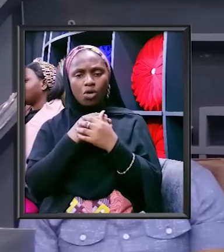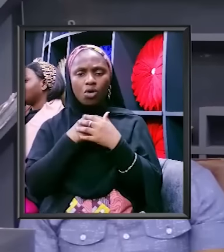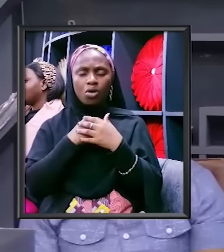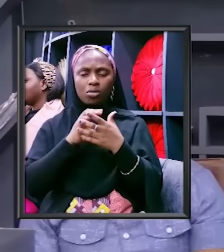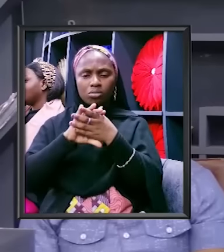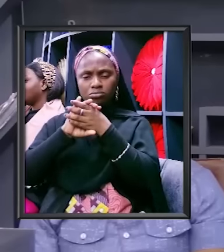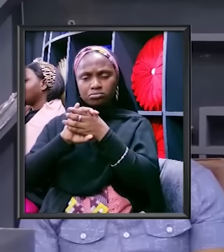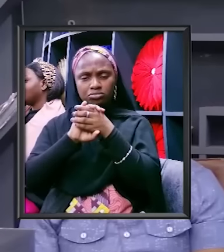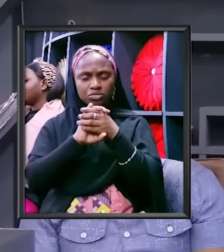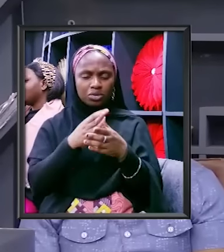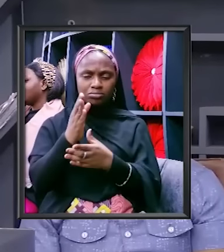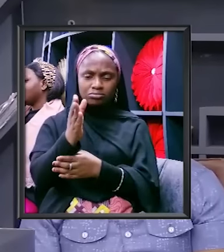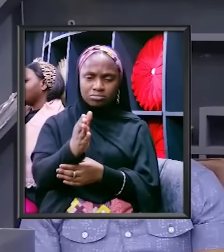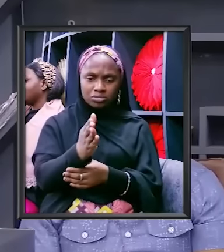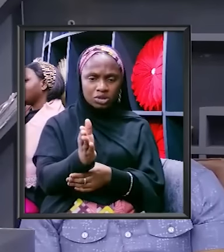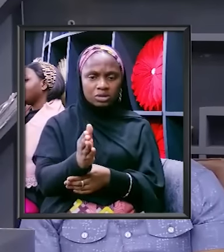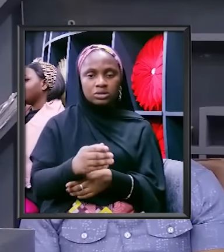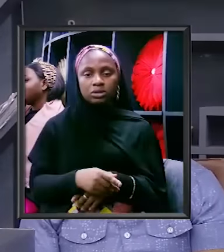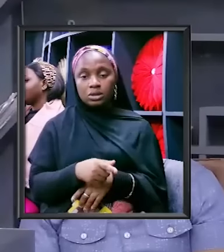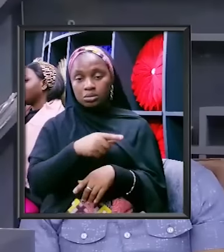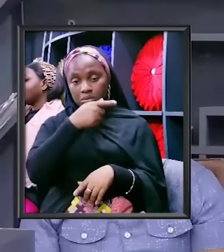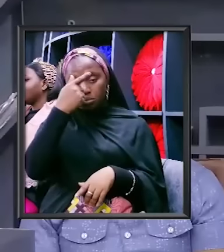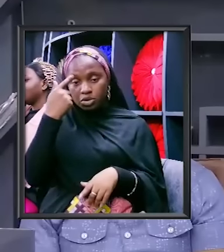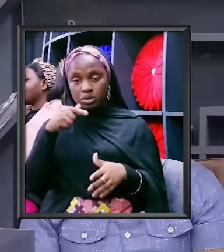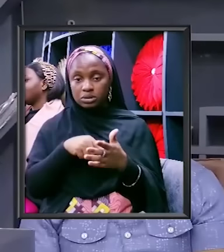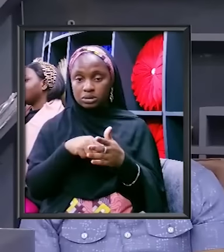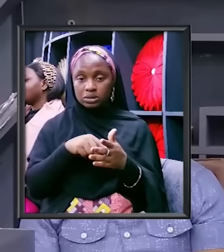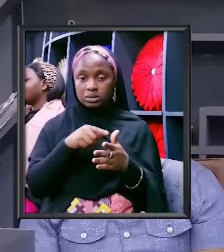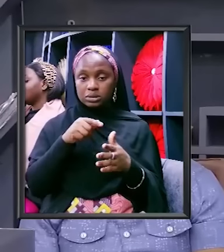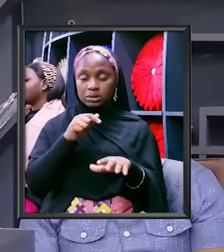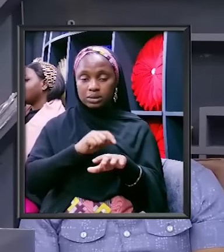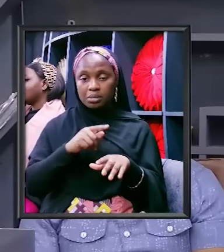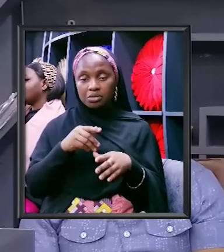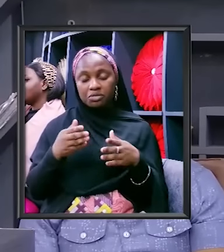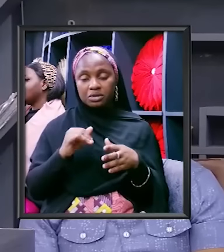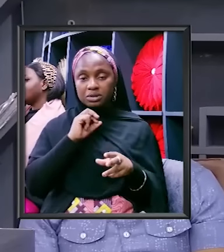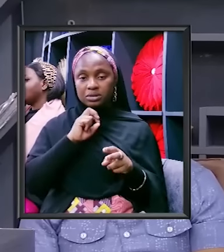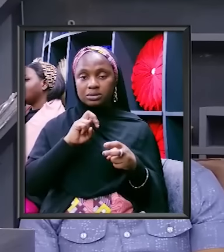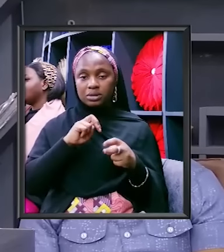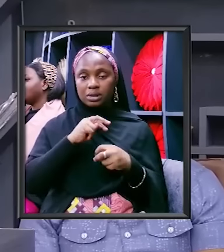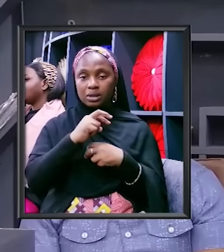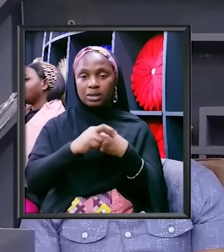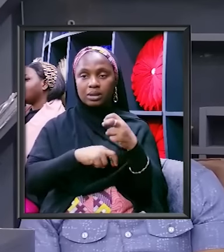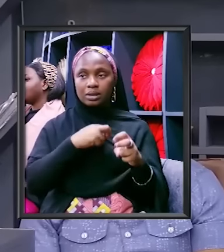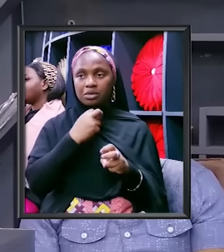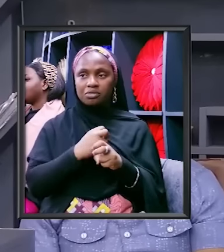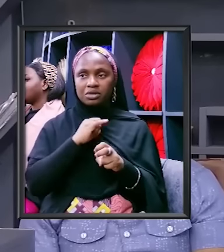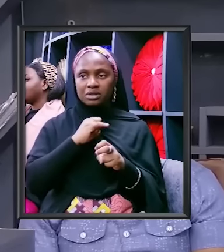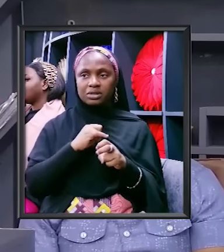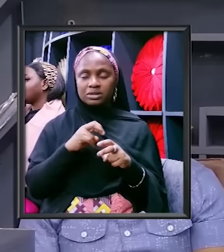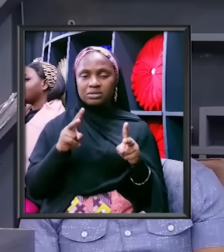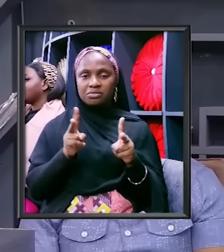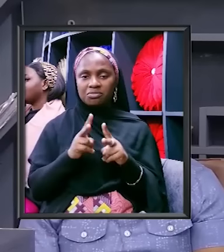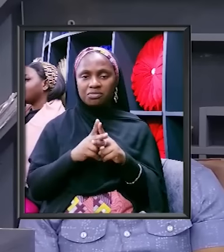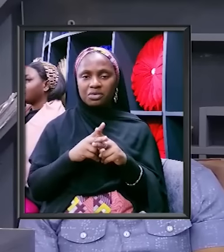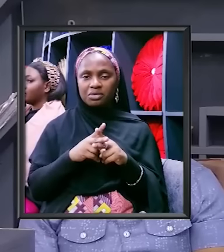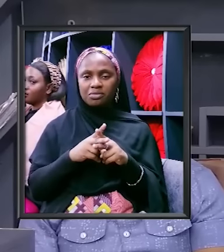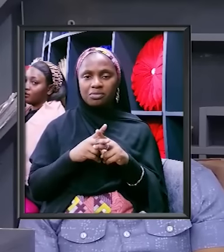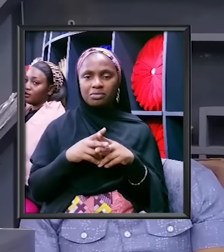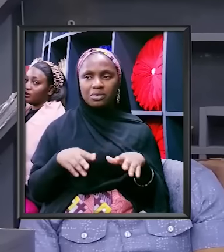they say he gets financial one, he gets non-financial one, okay. Monetary and non-monetary. I remember how my son, there's money, this kind of sense